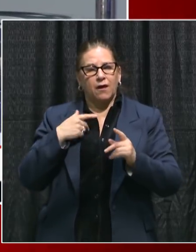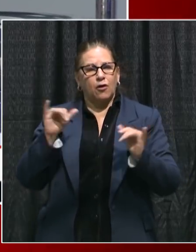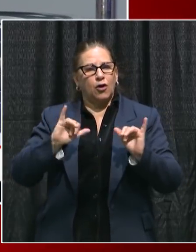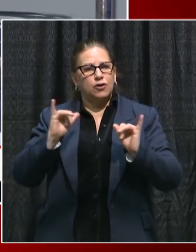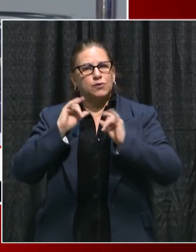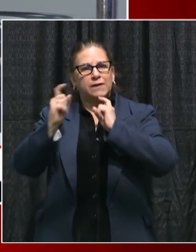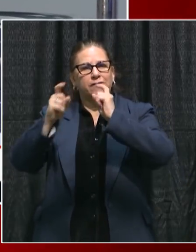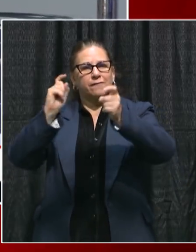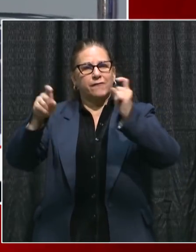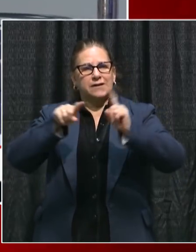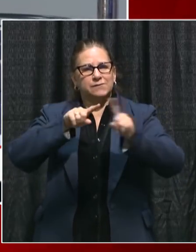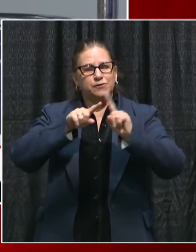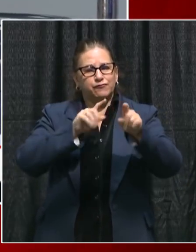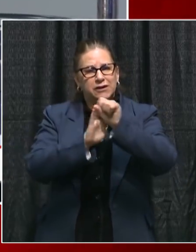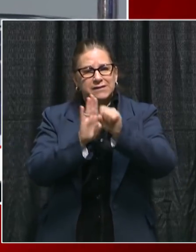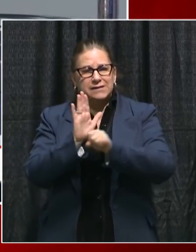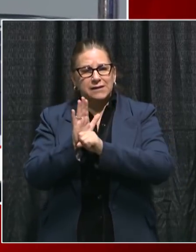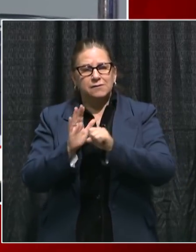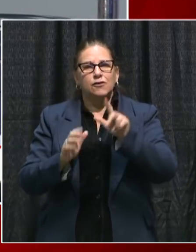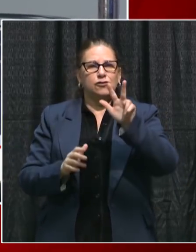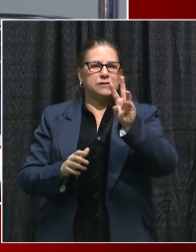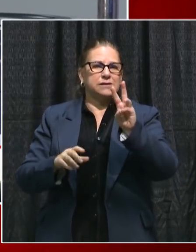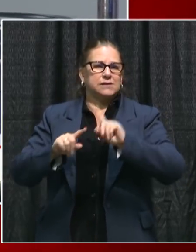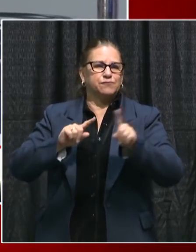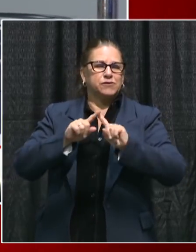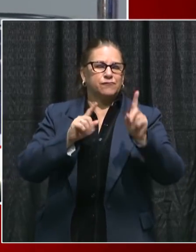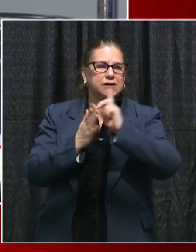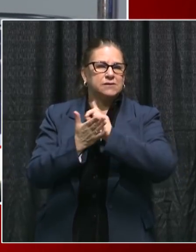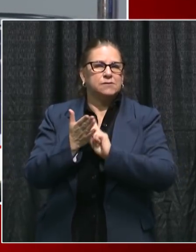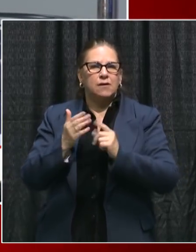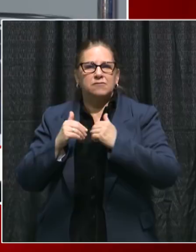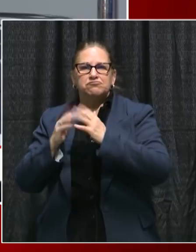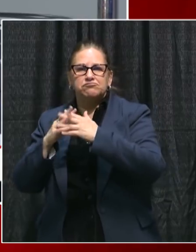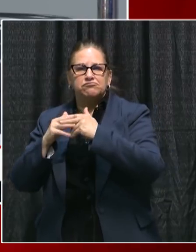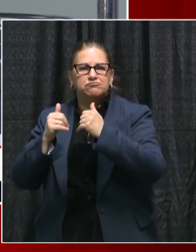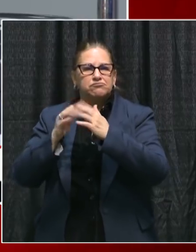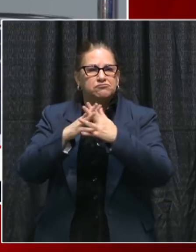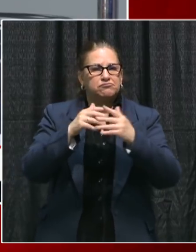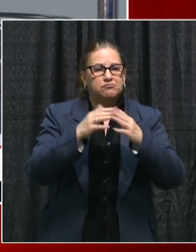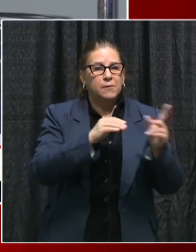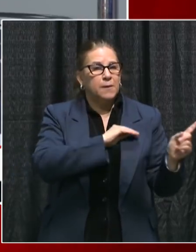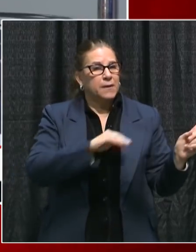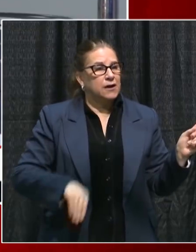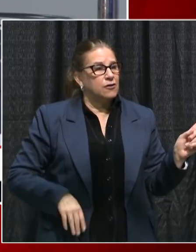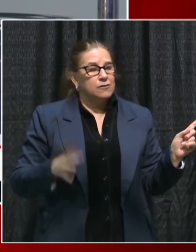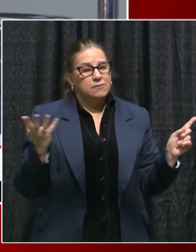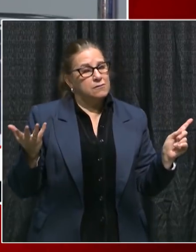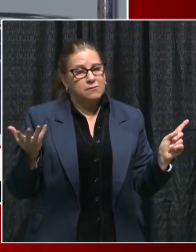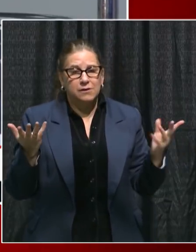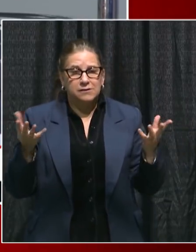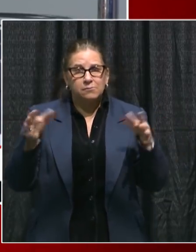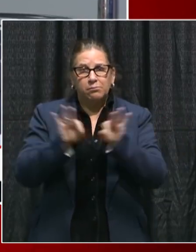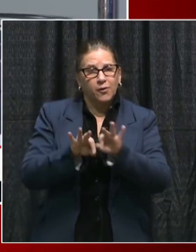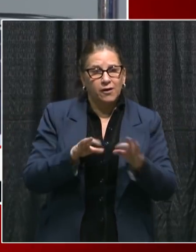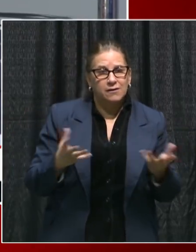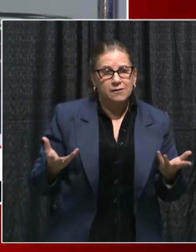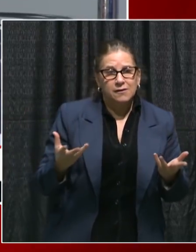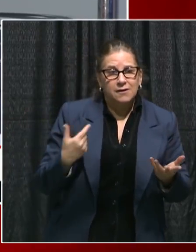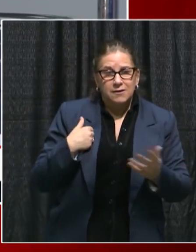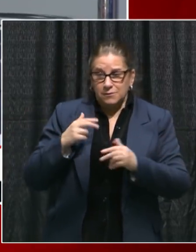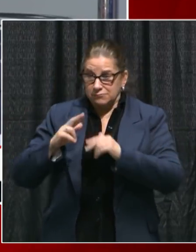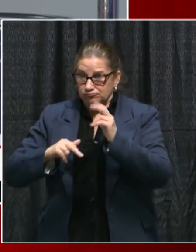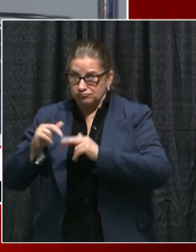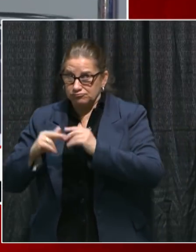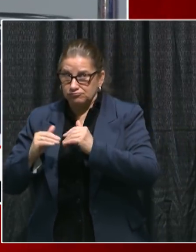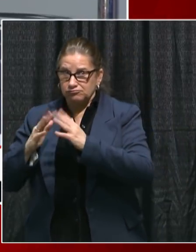about another 13,000. And Mayor, the key thing about this is that every time we build one of these, every night we call in the lessons learned of